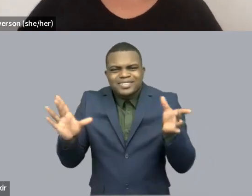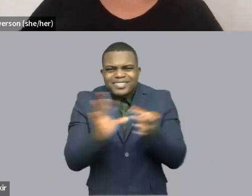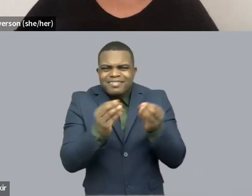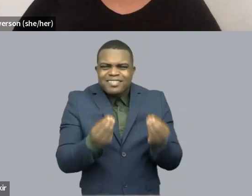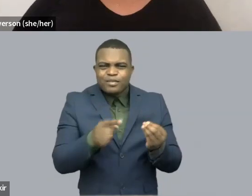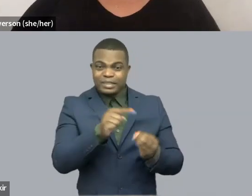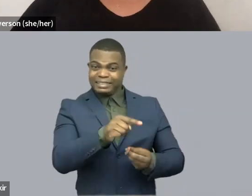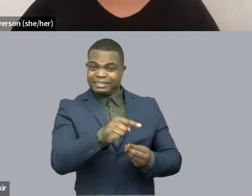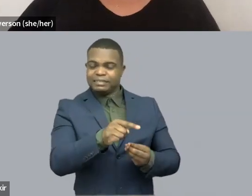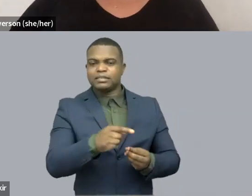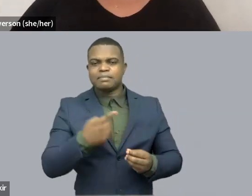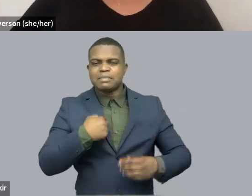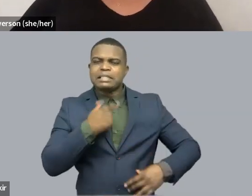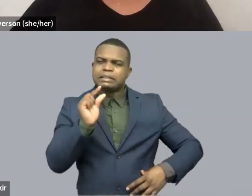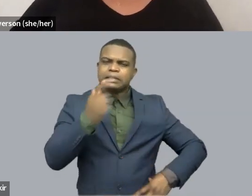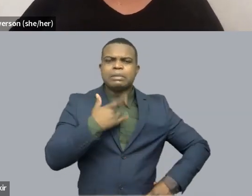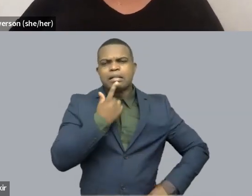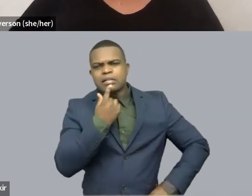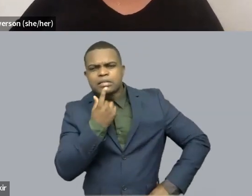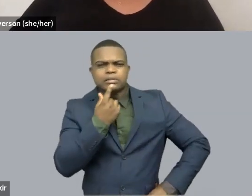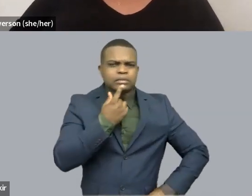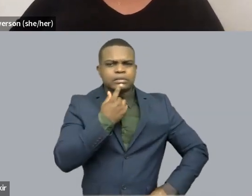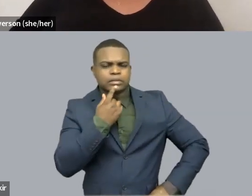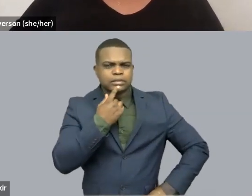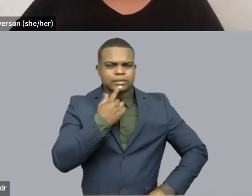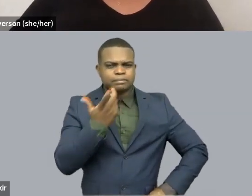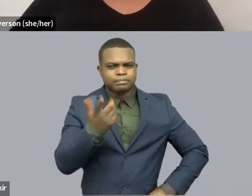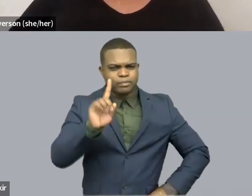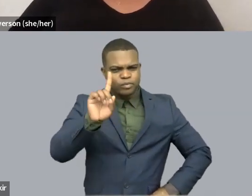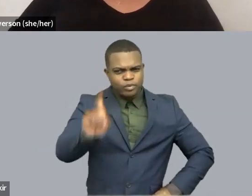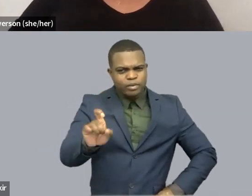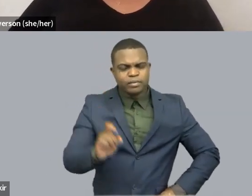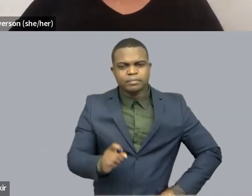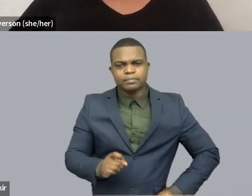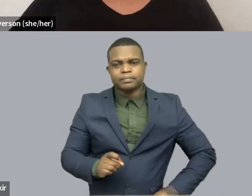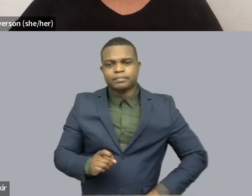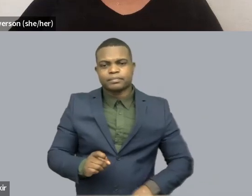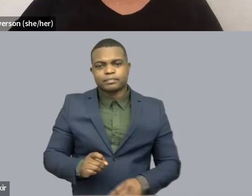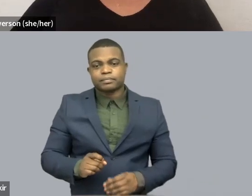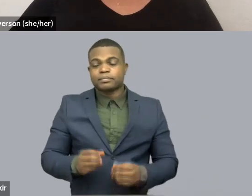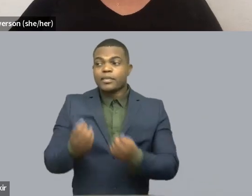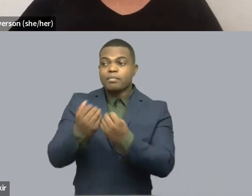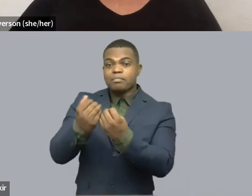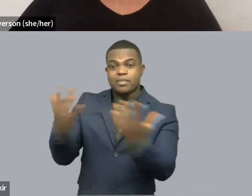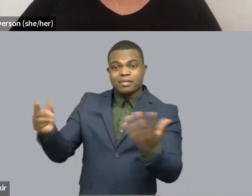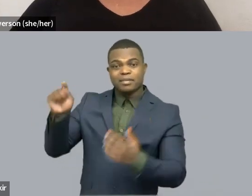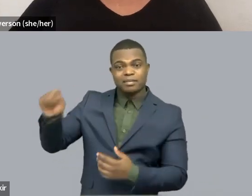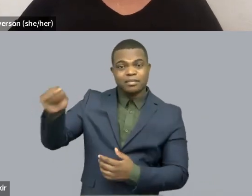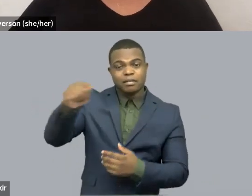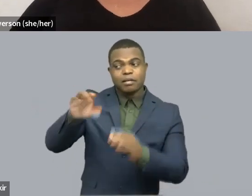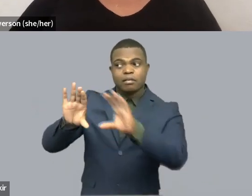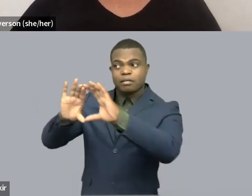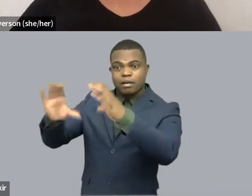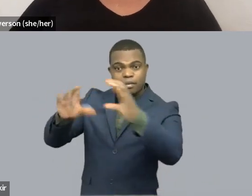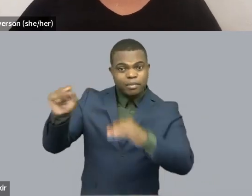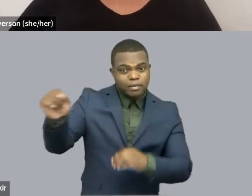the industries that we're attempting to regulate, their entire economic model is one that is based on the allowance